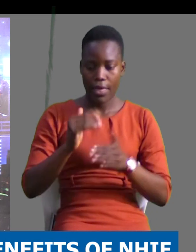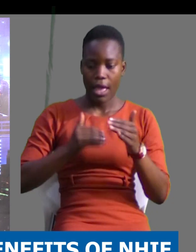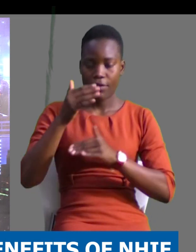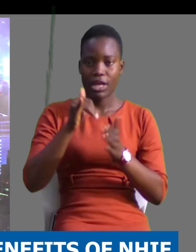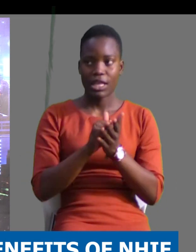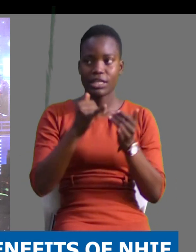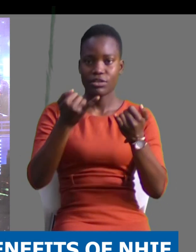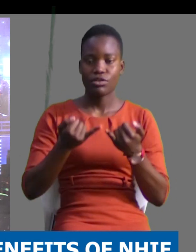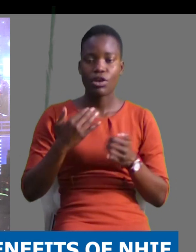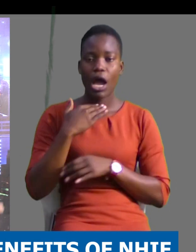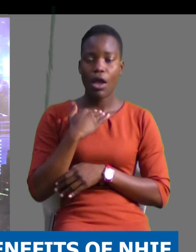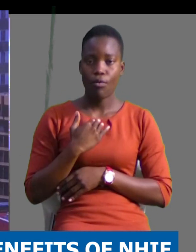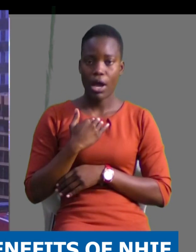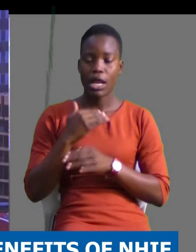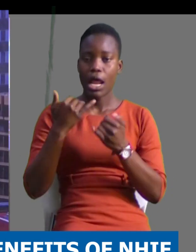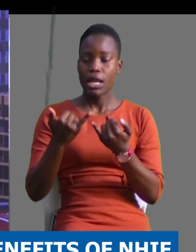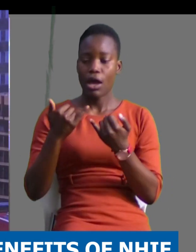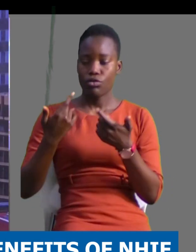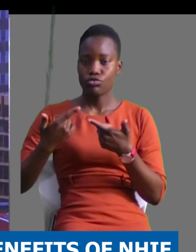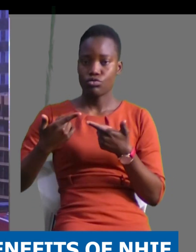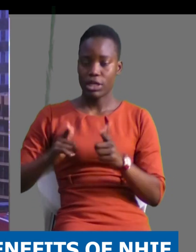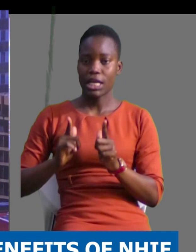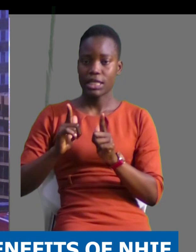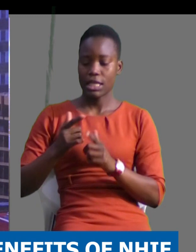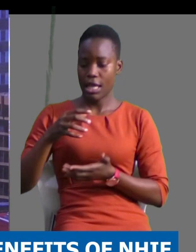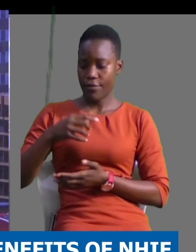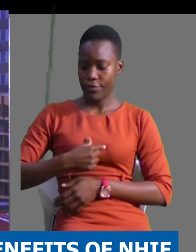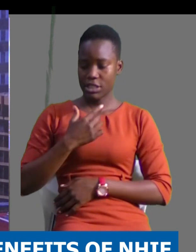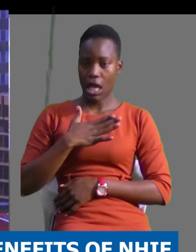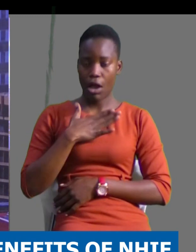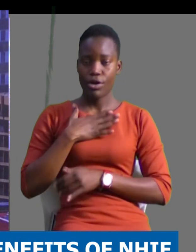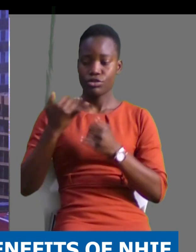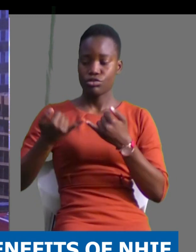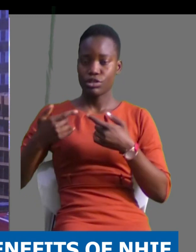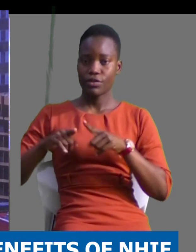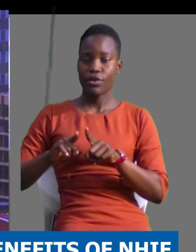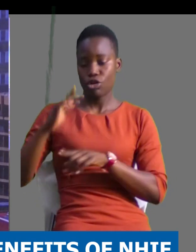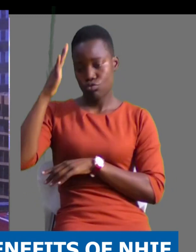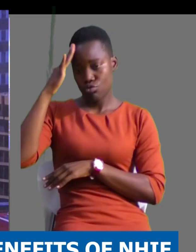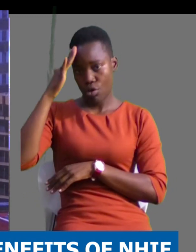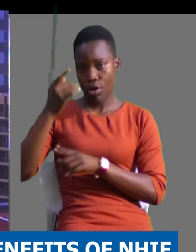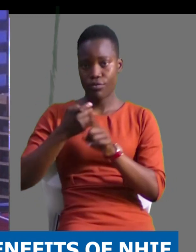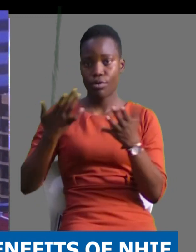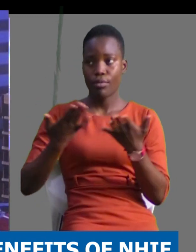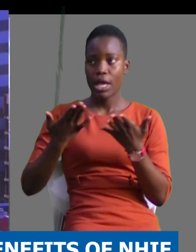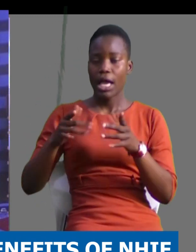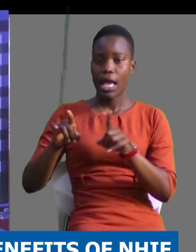www.sciencetv.co.ke. After that introduction, I would like to let us know who you are, where you are from,